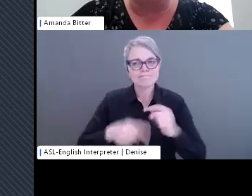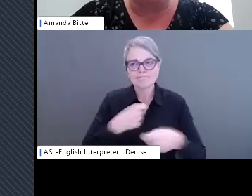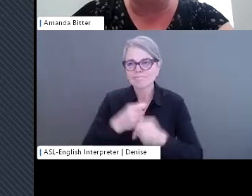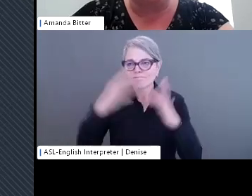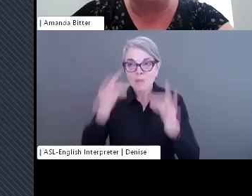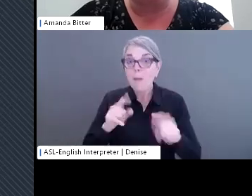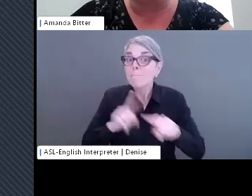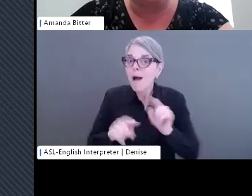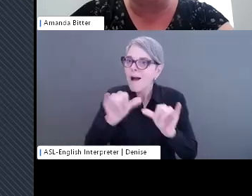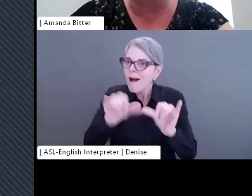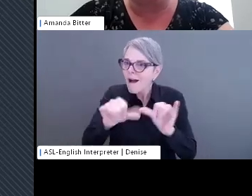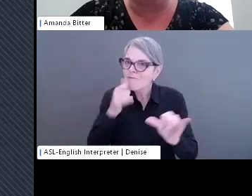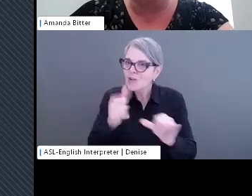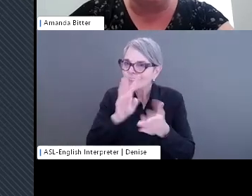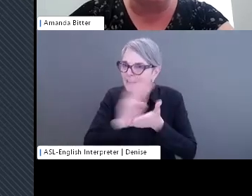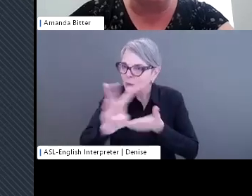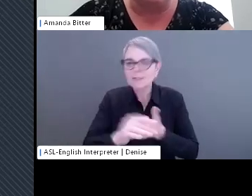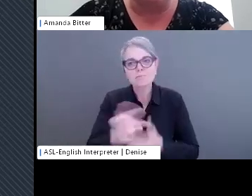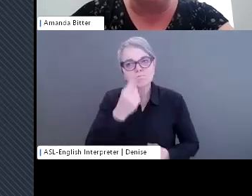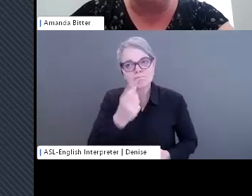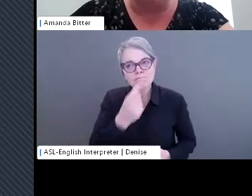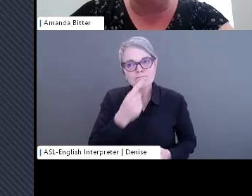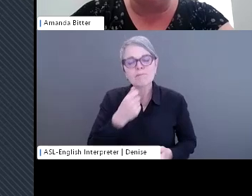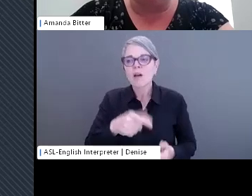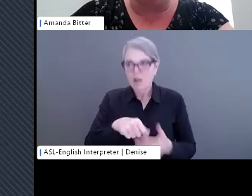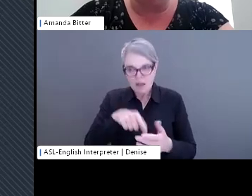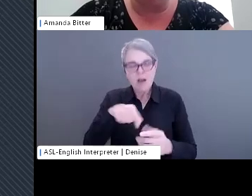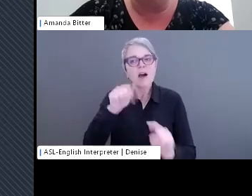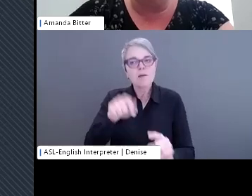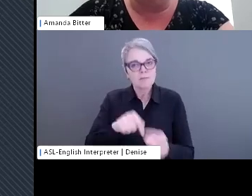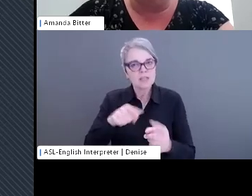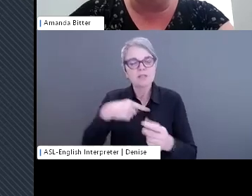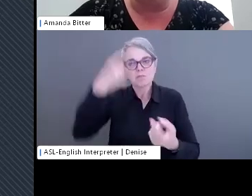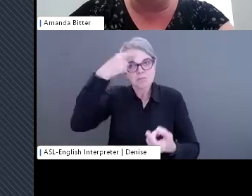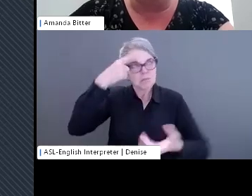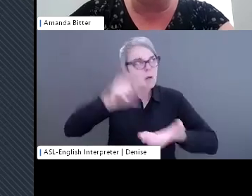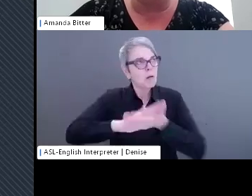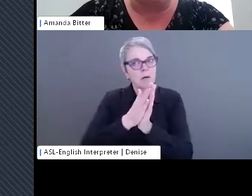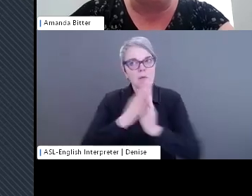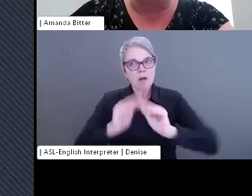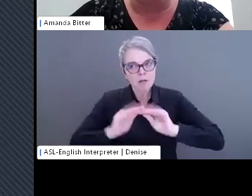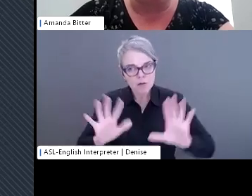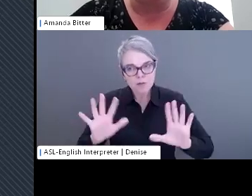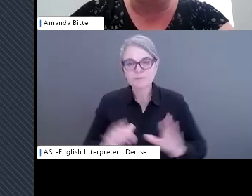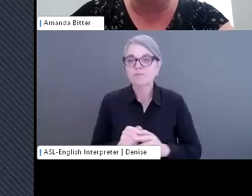became capable. So like it was fluid and I guess med compliant. She refuses a power of attorney, which she's